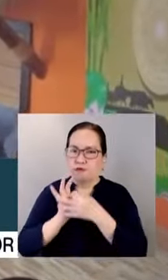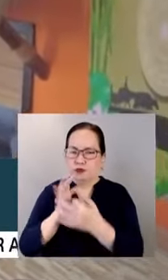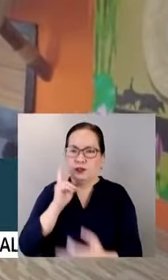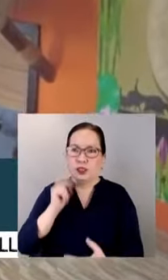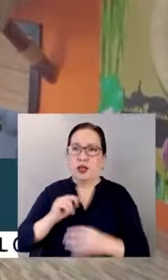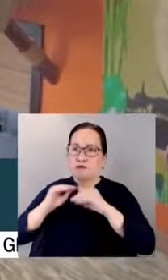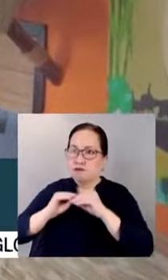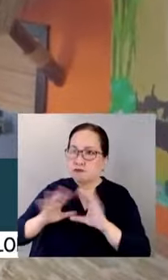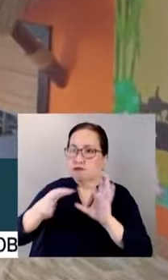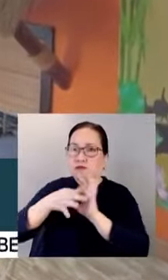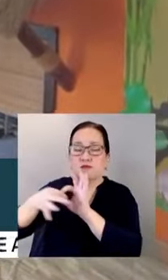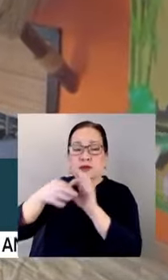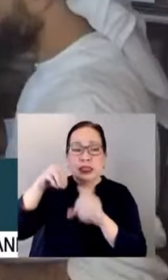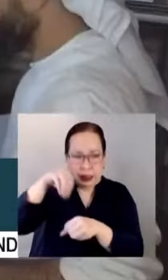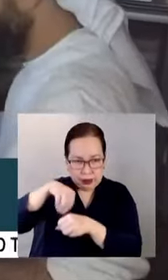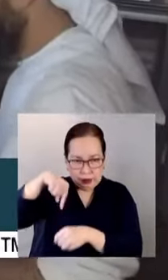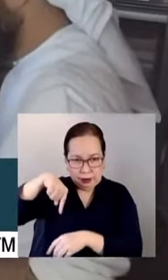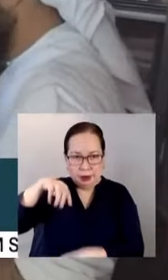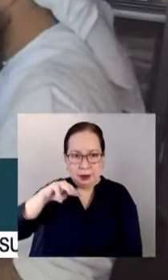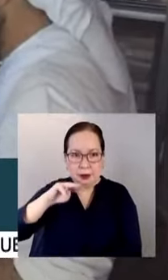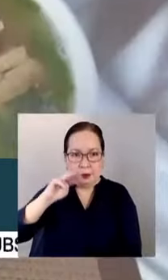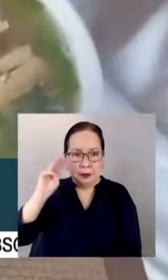the Middle East.